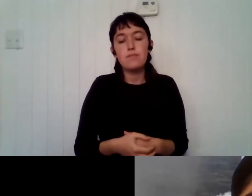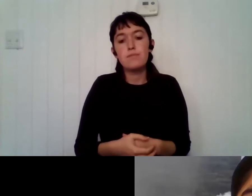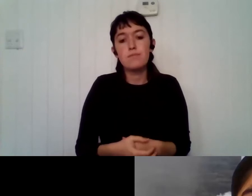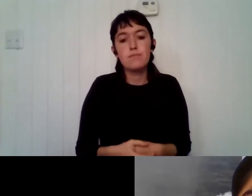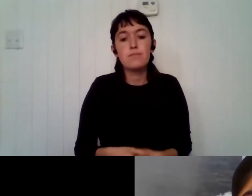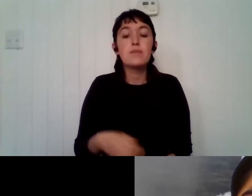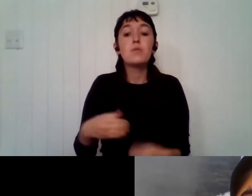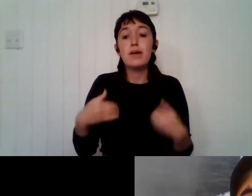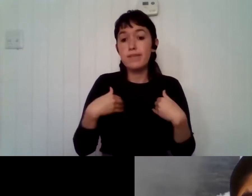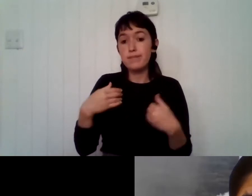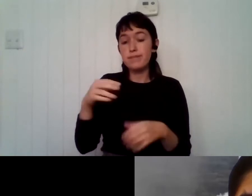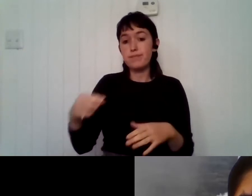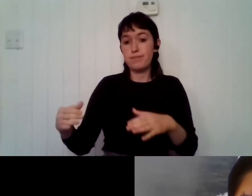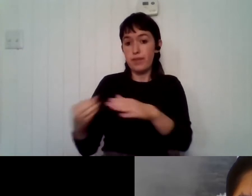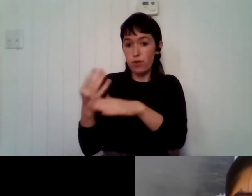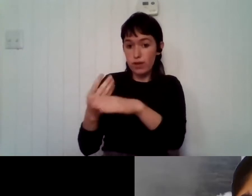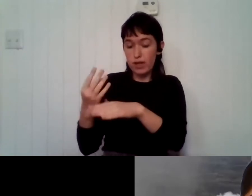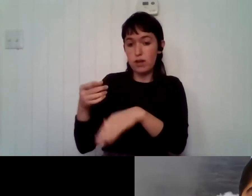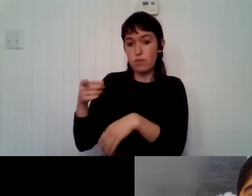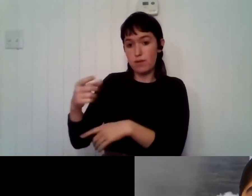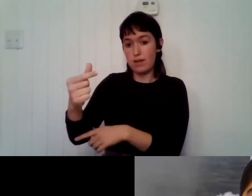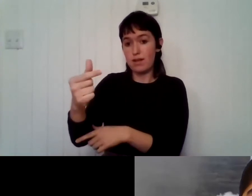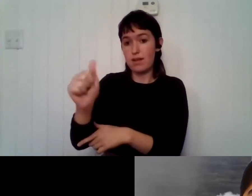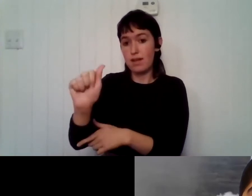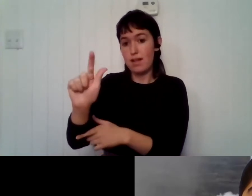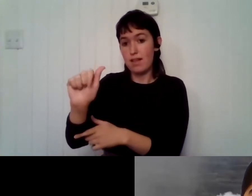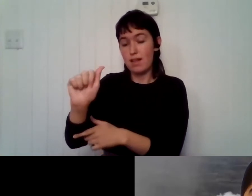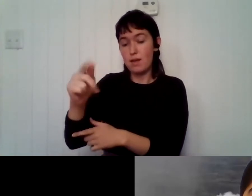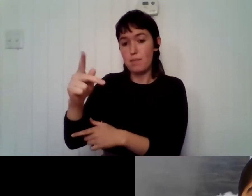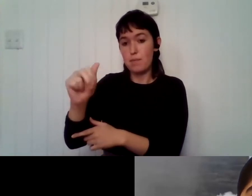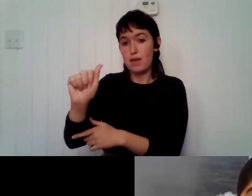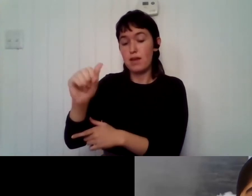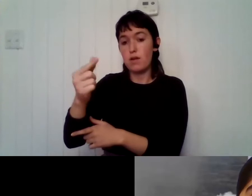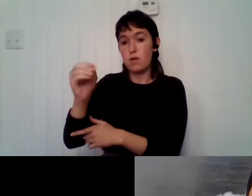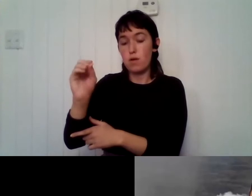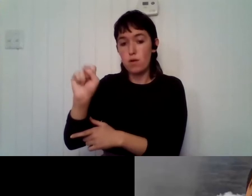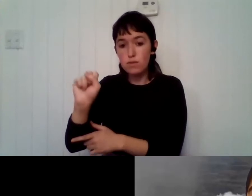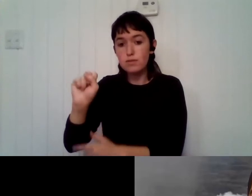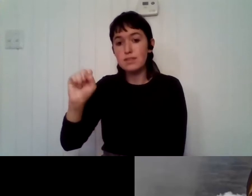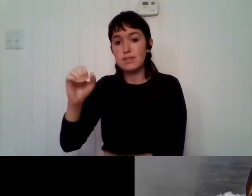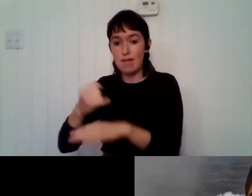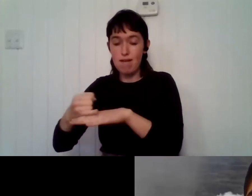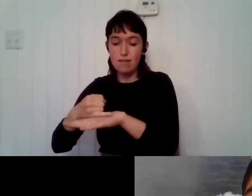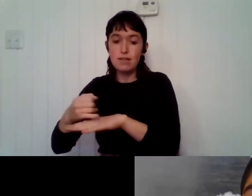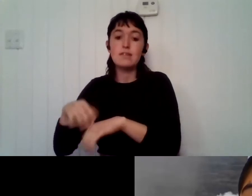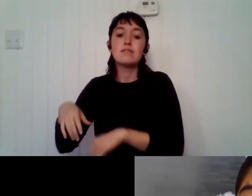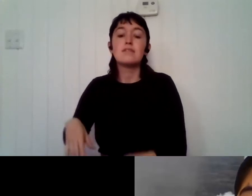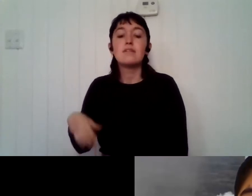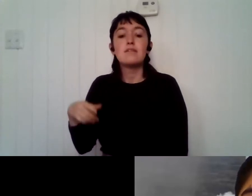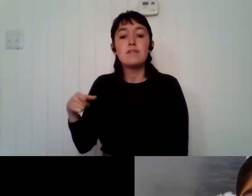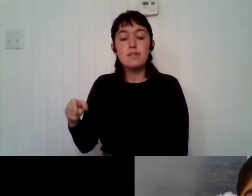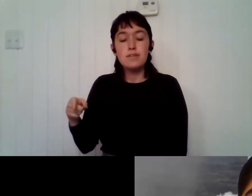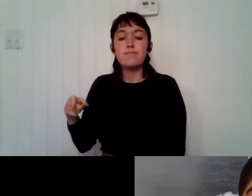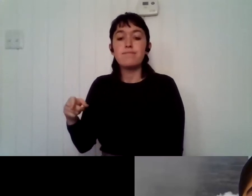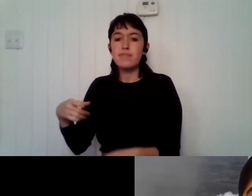Galapagos Islands called Fernandina, which is a little island. It's very nice that it's away from any population center.